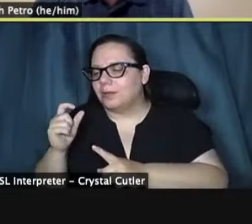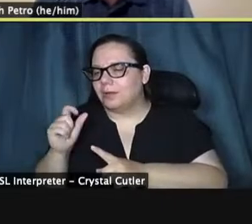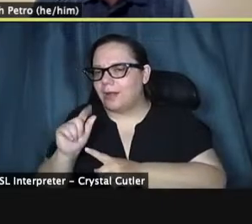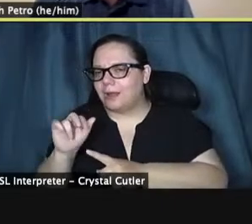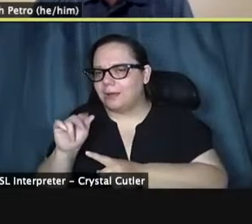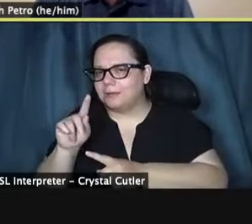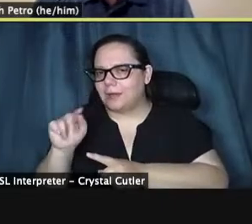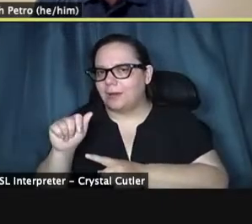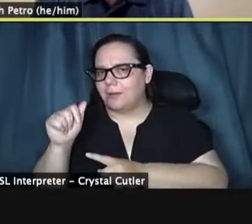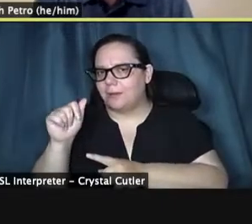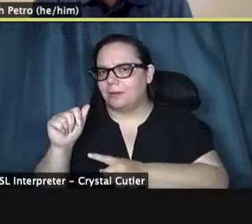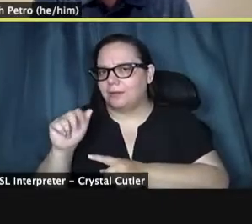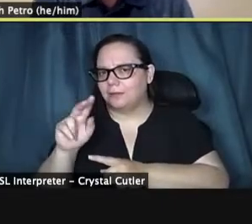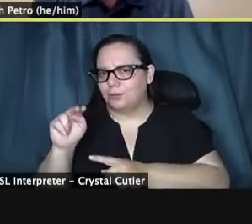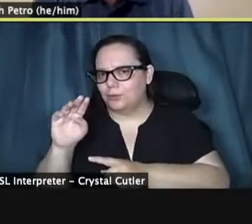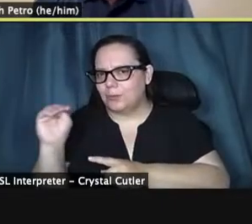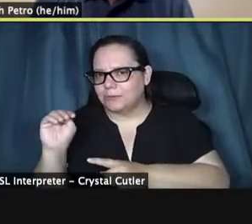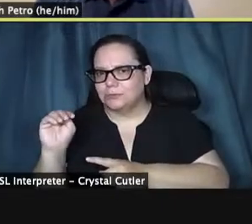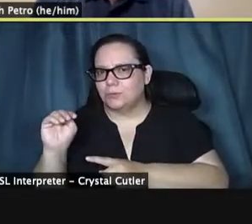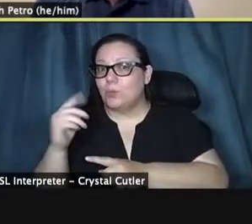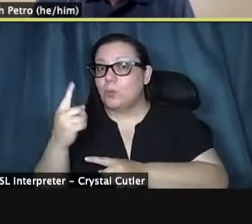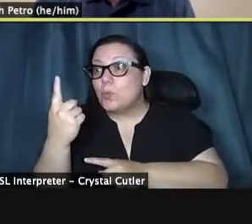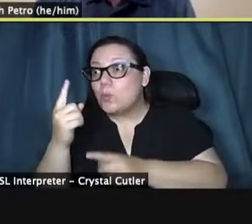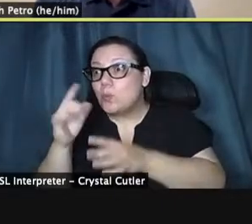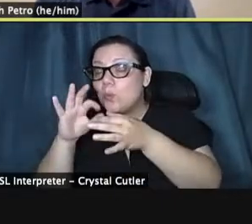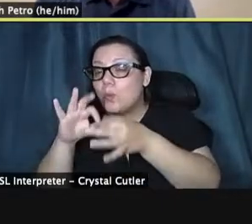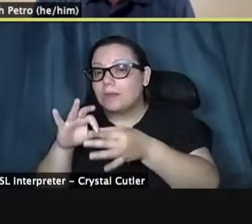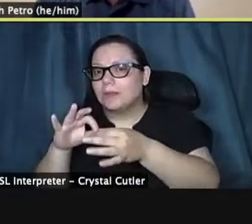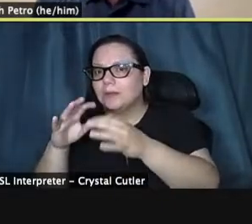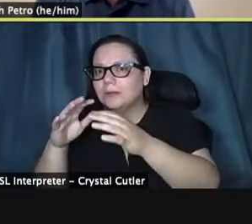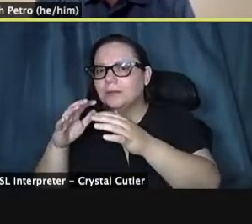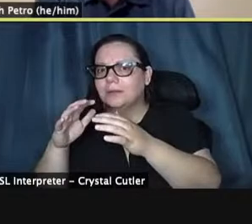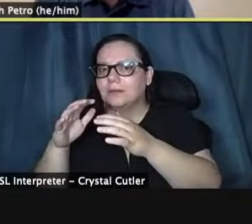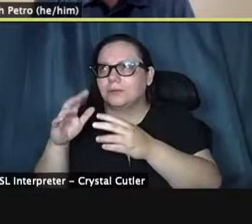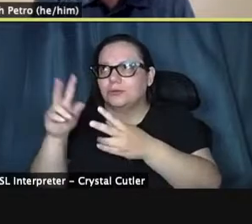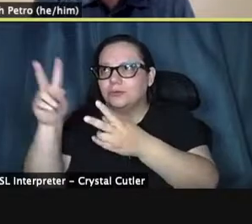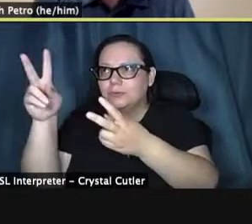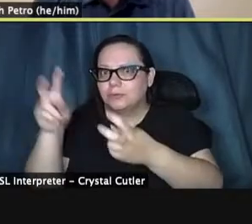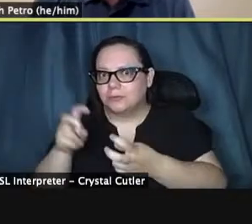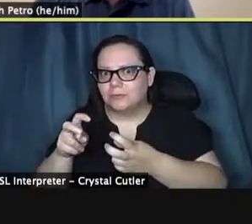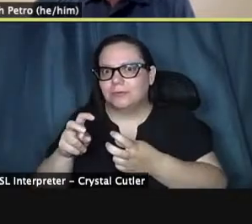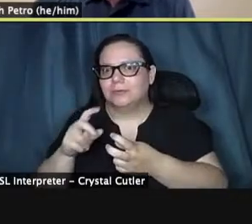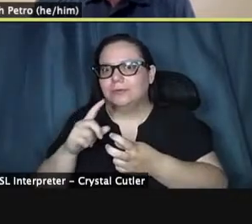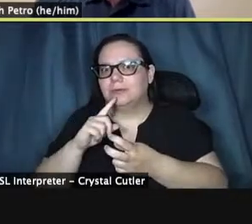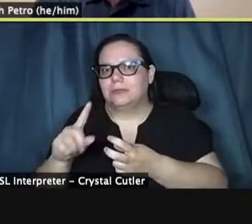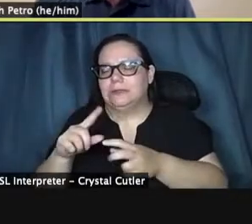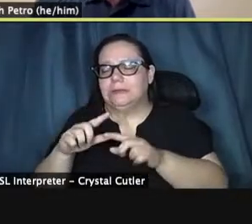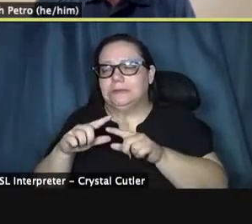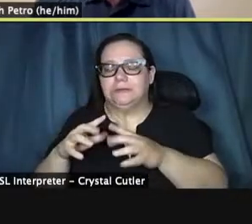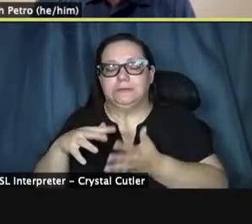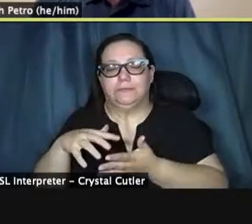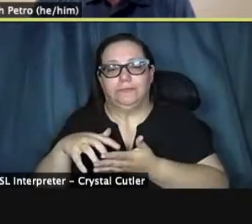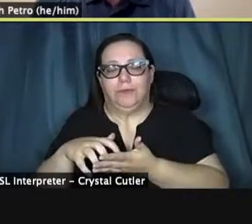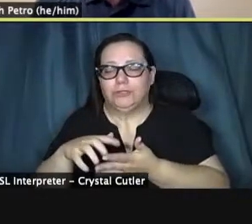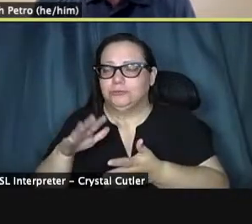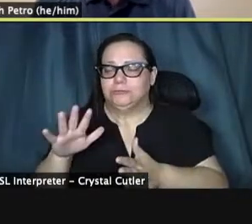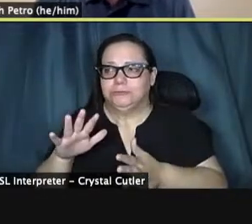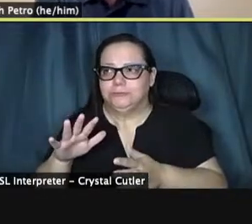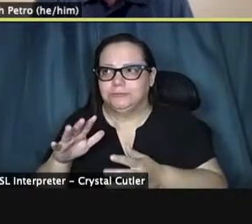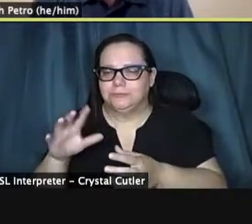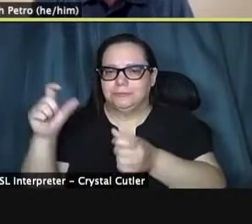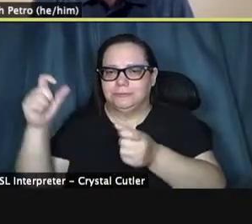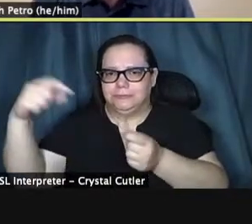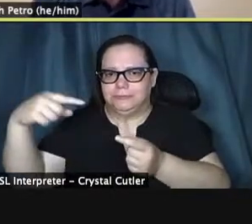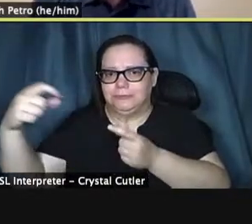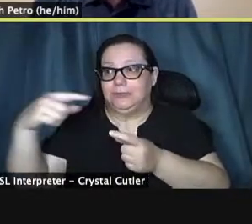continued on. We've learned how fragile this Earth is, and the networks that we rely on are during the pandemic, and that